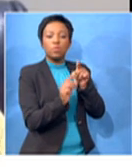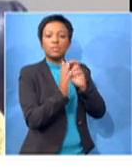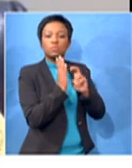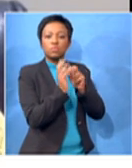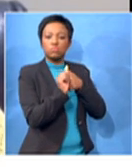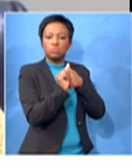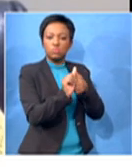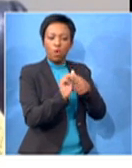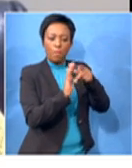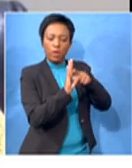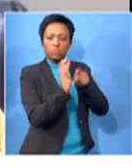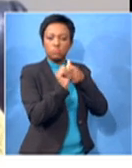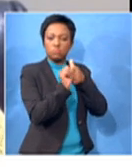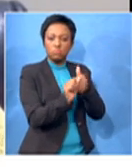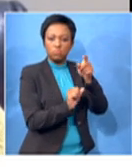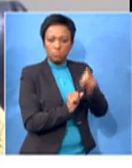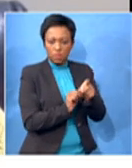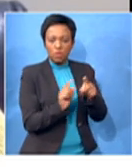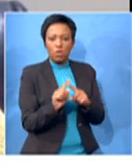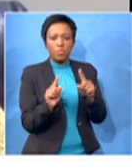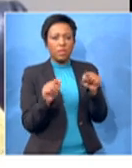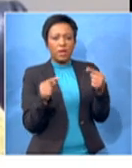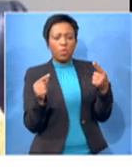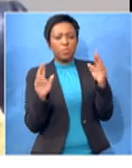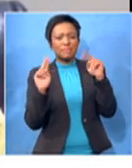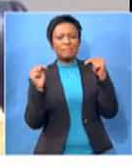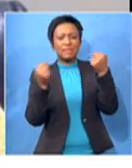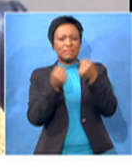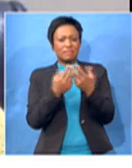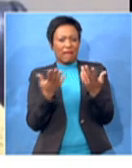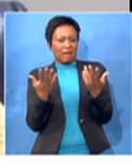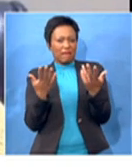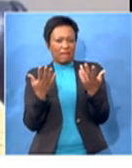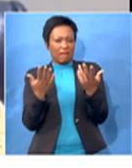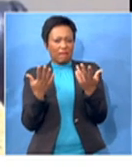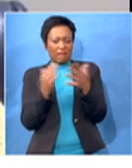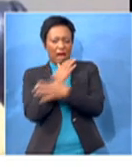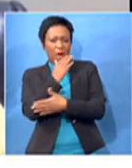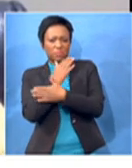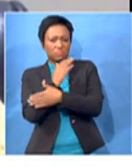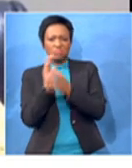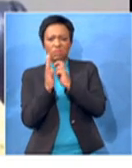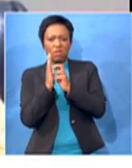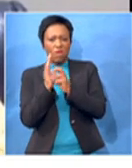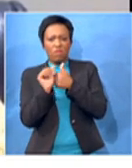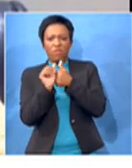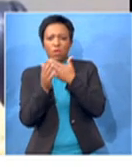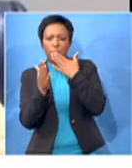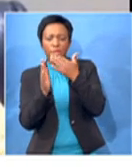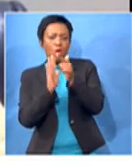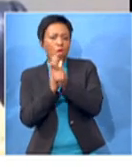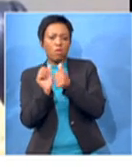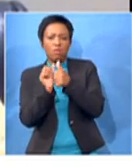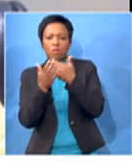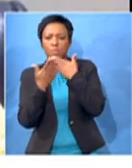a lawless nation or lawless individuals. When I go before a court and obtain